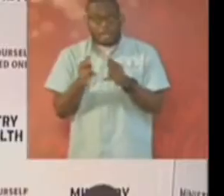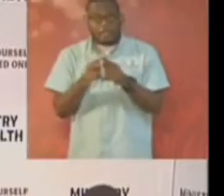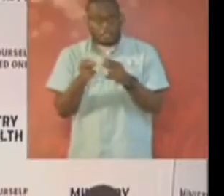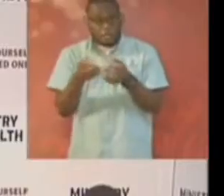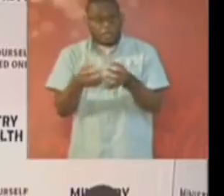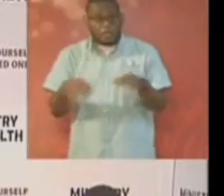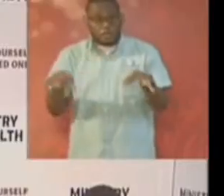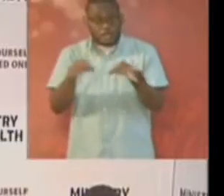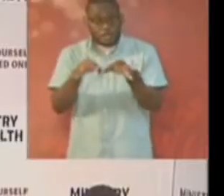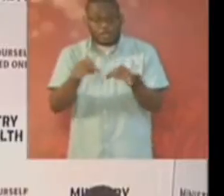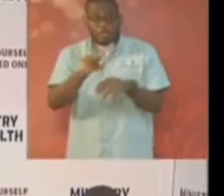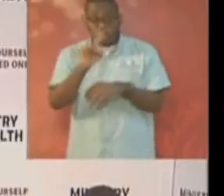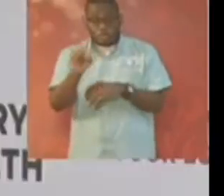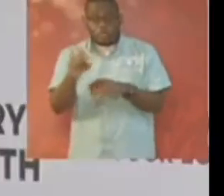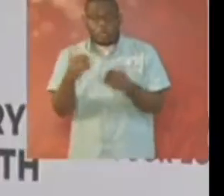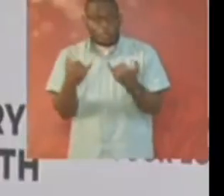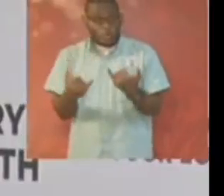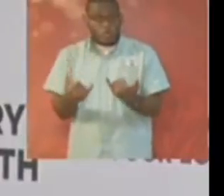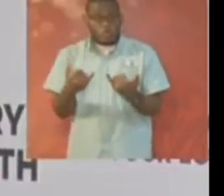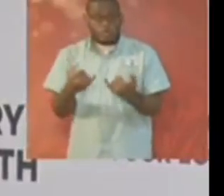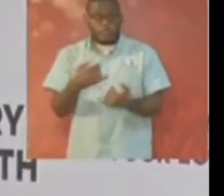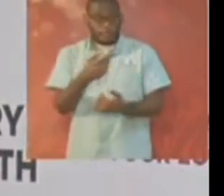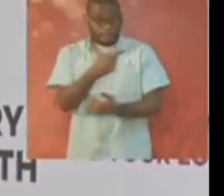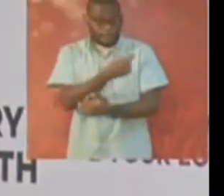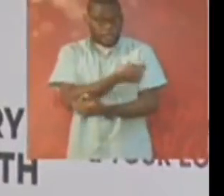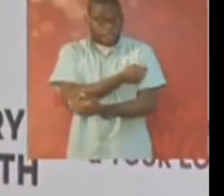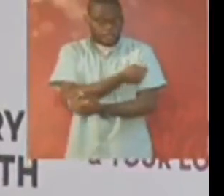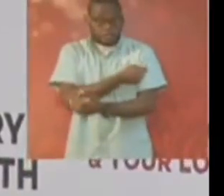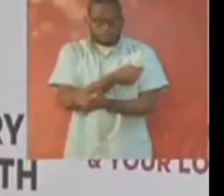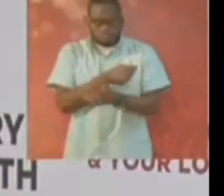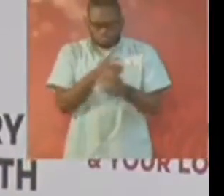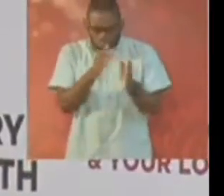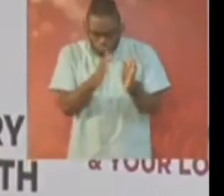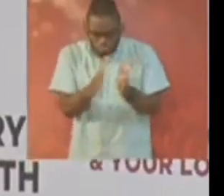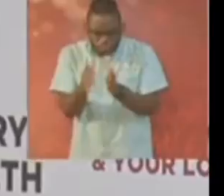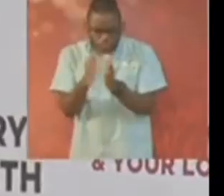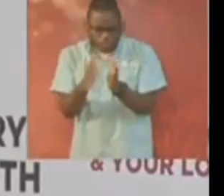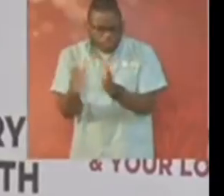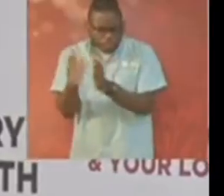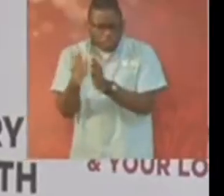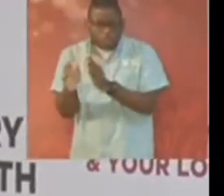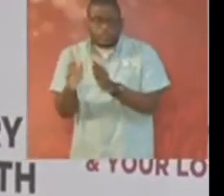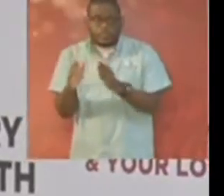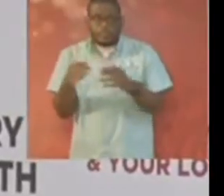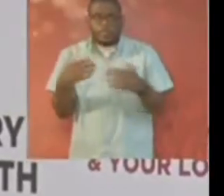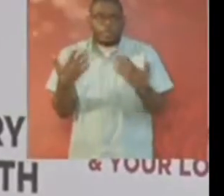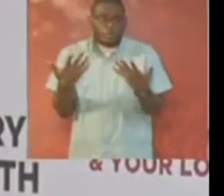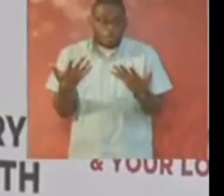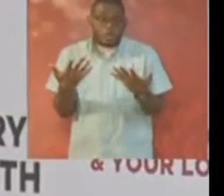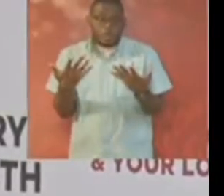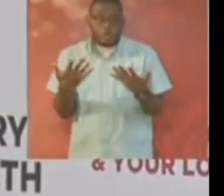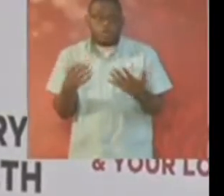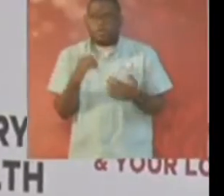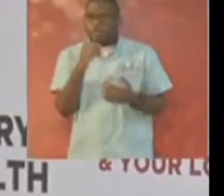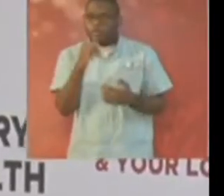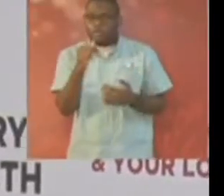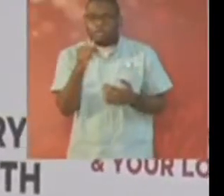the vaccination strategy that is being employed is not one that is aimed at